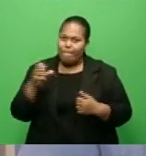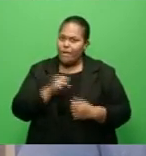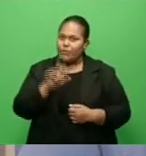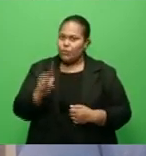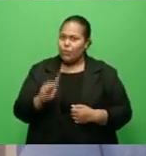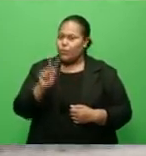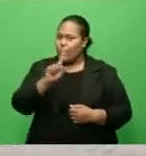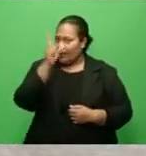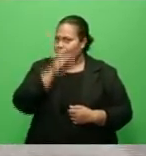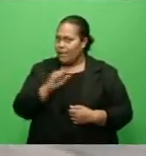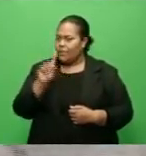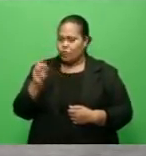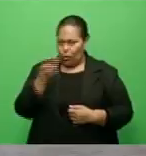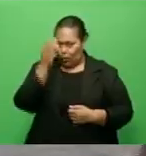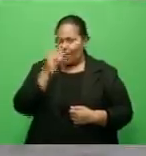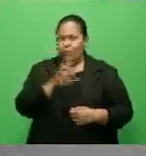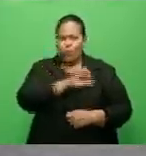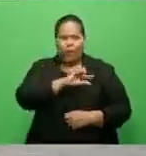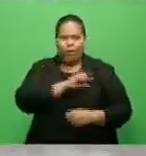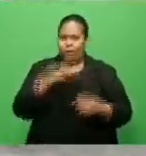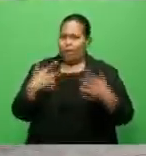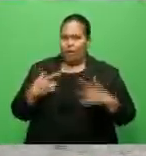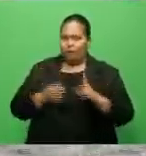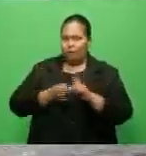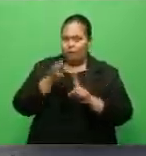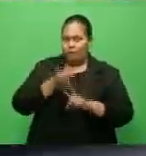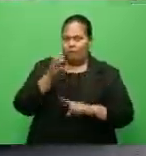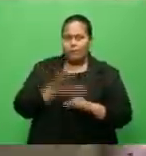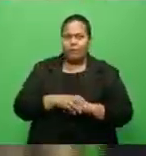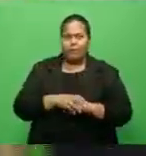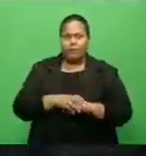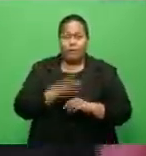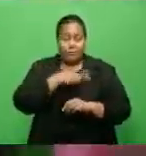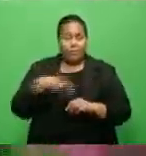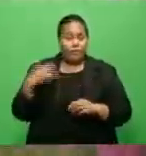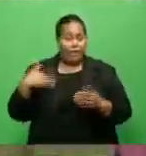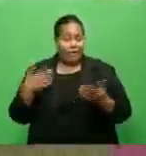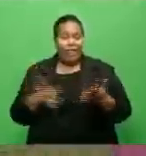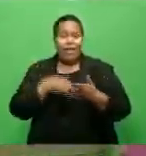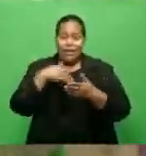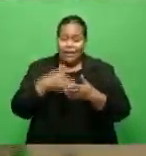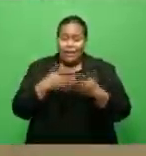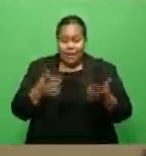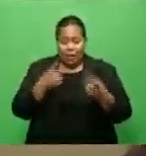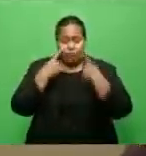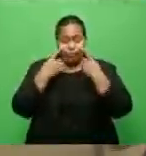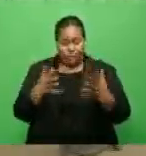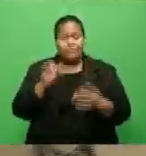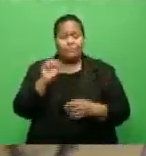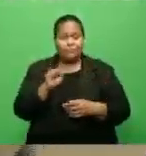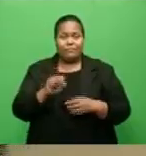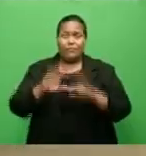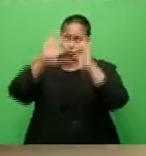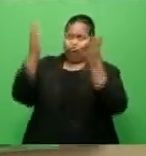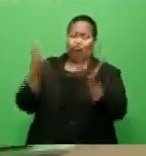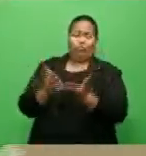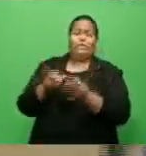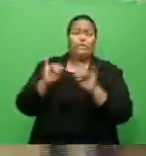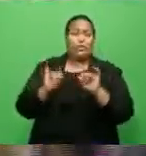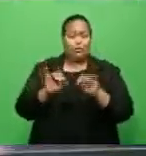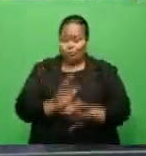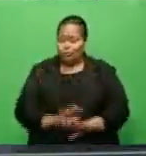of life. The UN report shows the pandemic is potentially catastrophic for many children around the world. Its impact